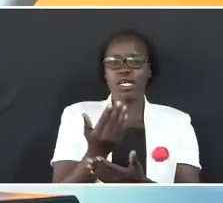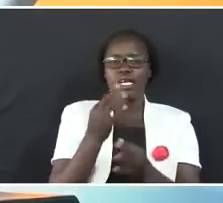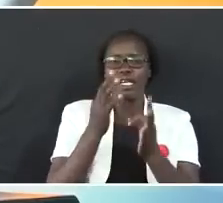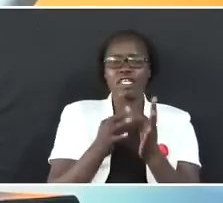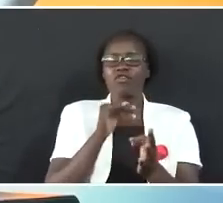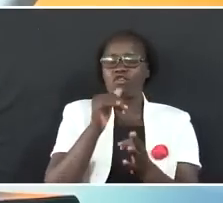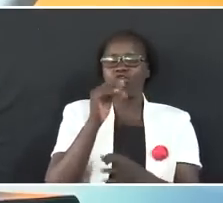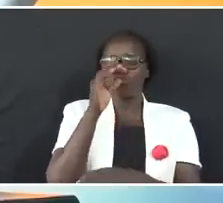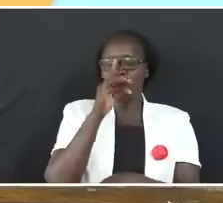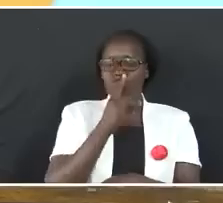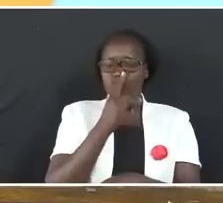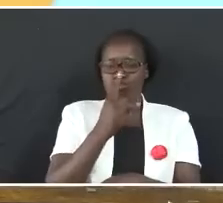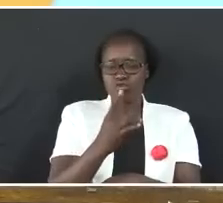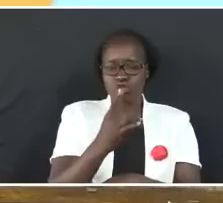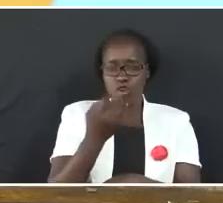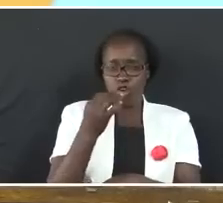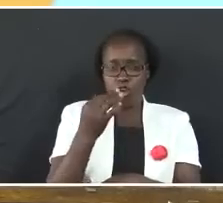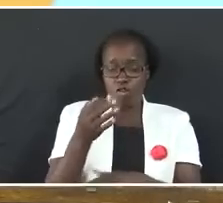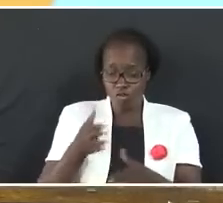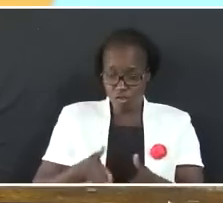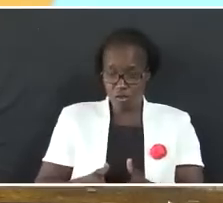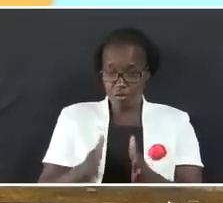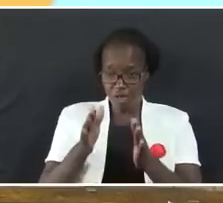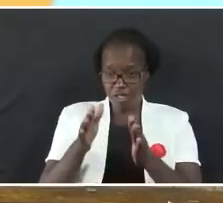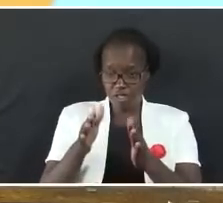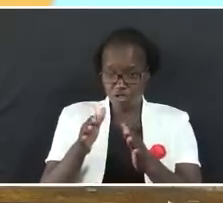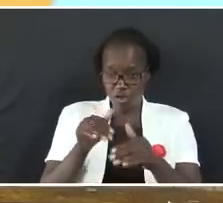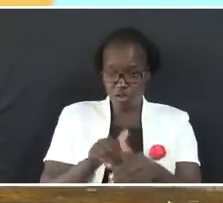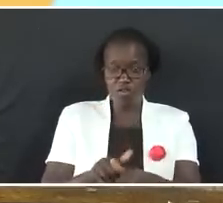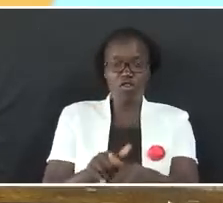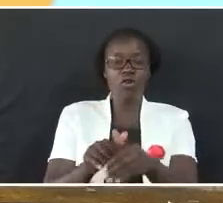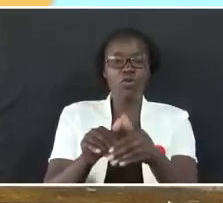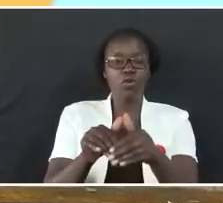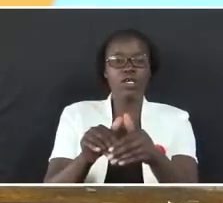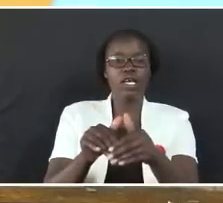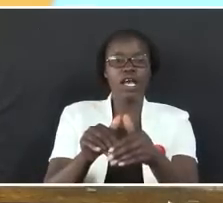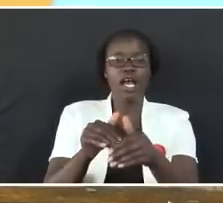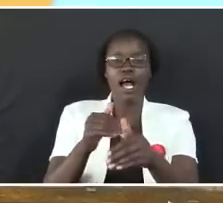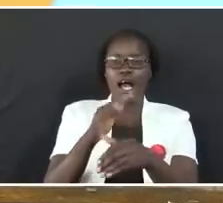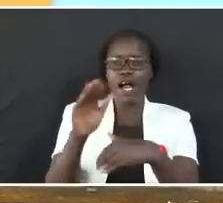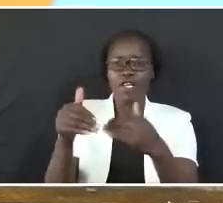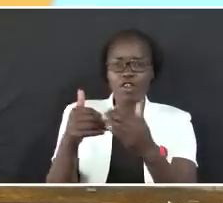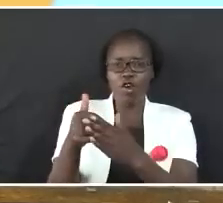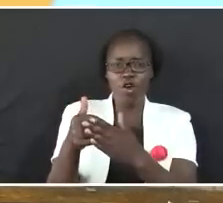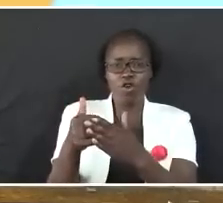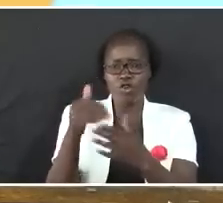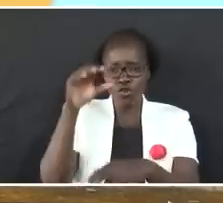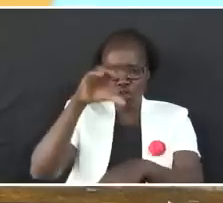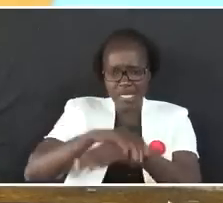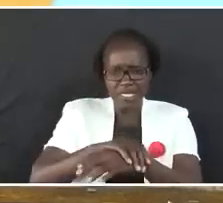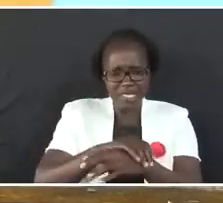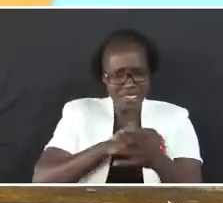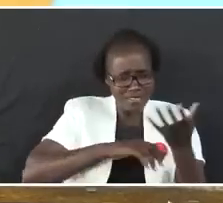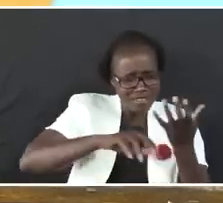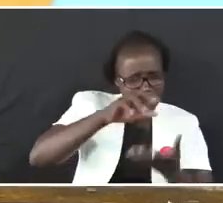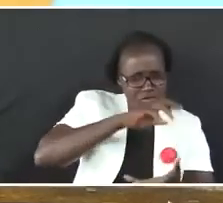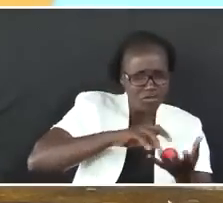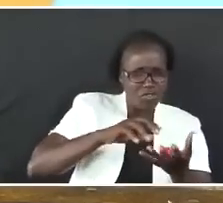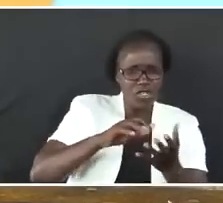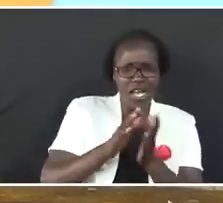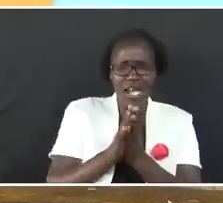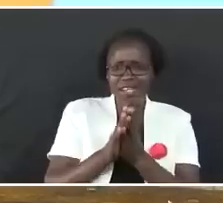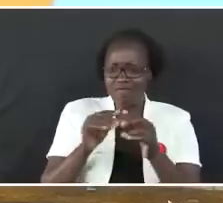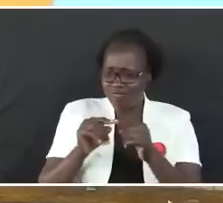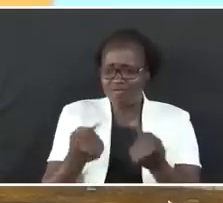not sure of the path you have taken, and all you reap is confusion and